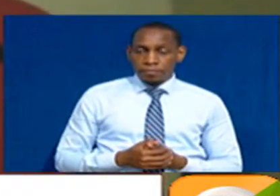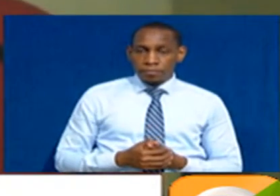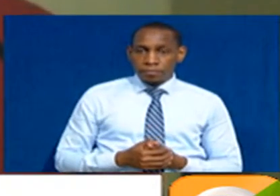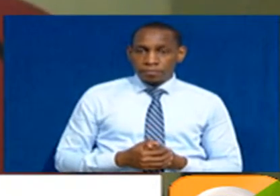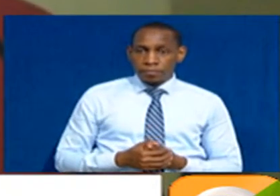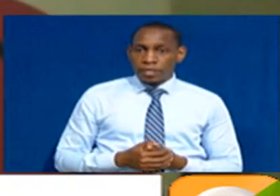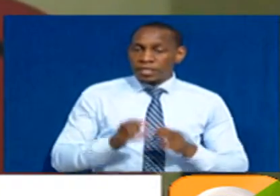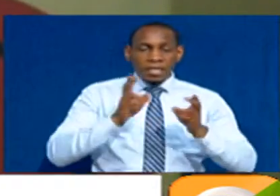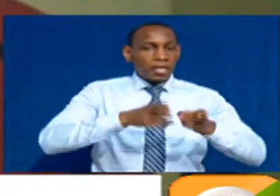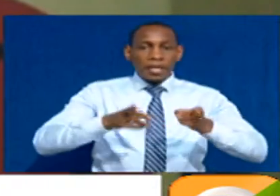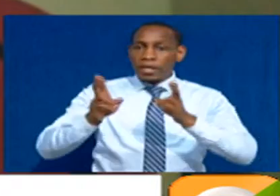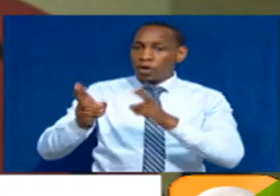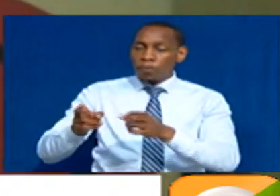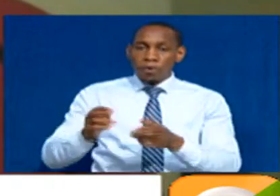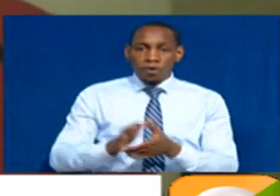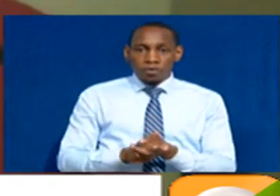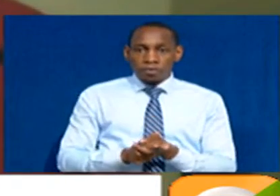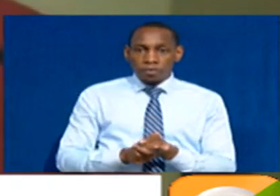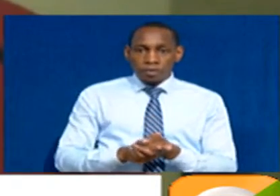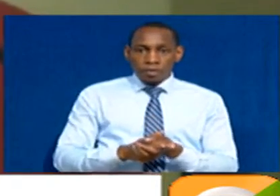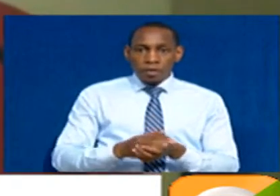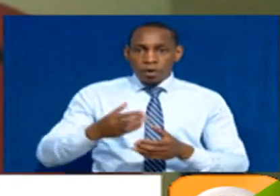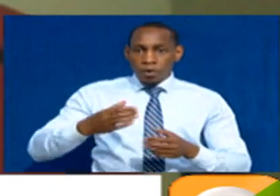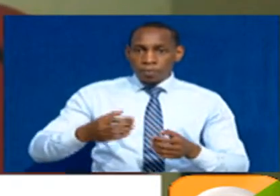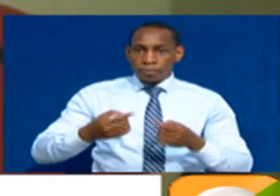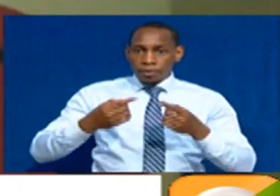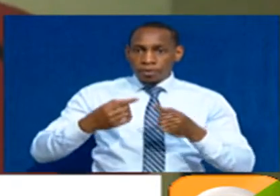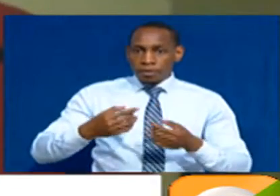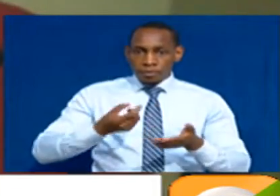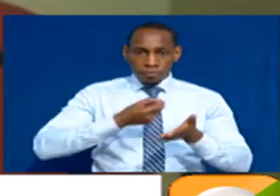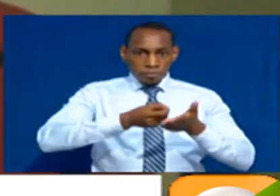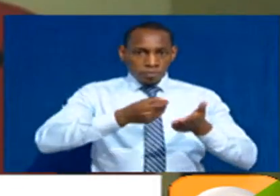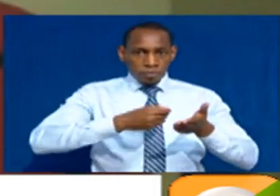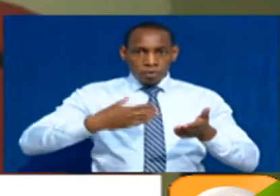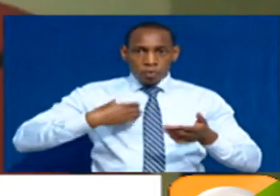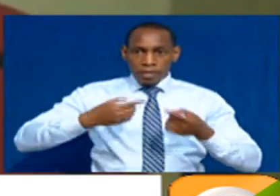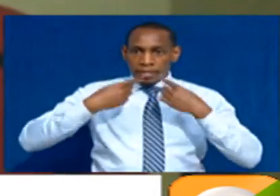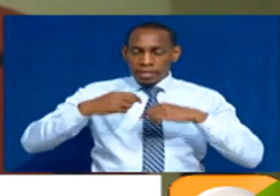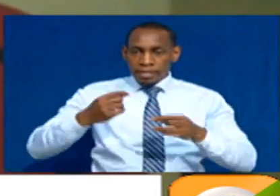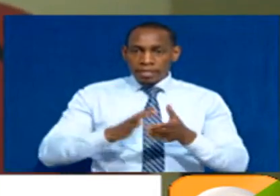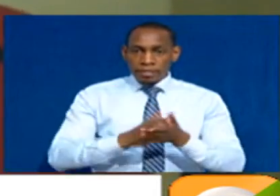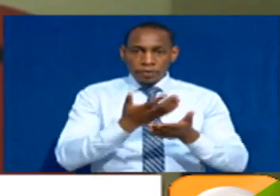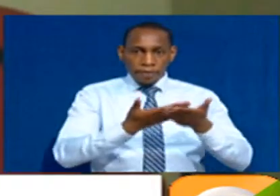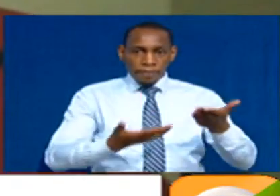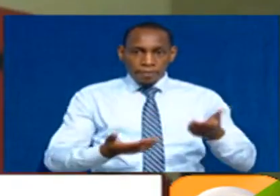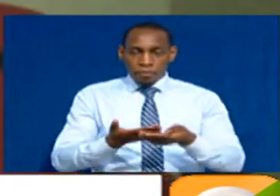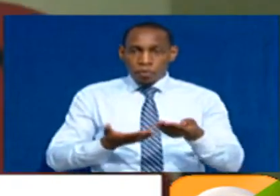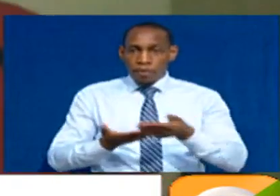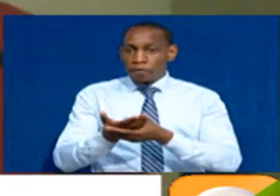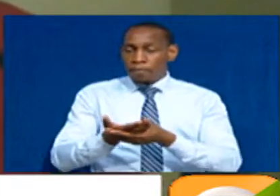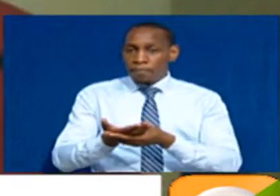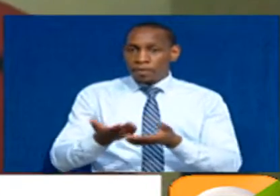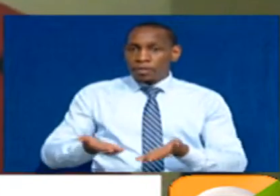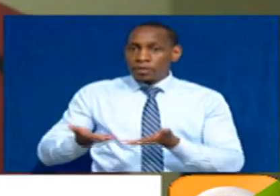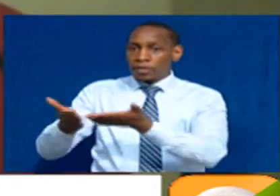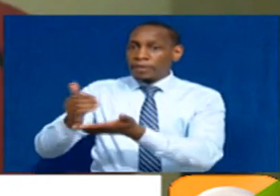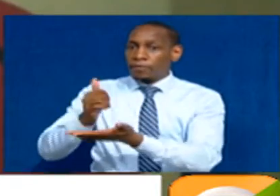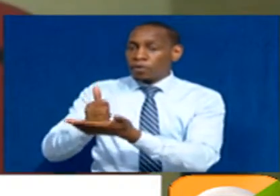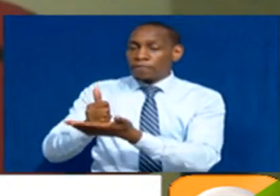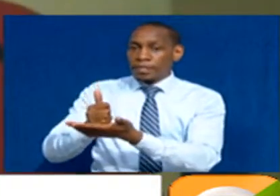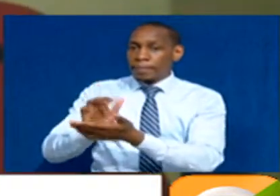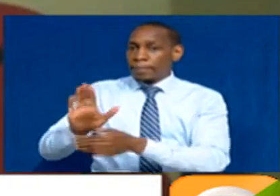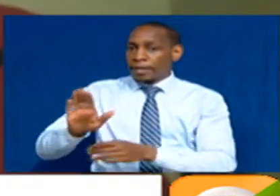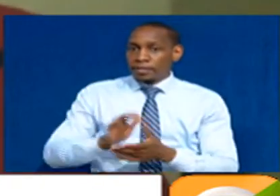just routine. You know, you fill in your wealth declaration forms, you put it in a brown envelope, and it is in some office